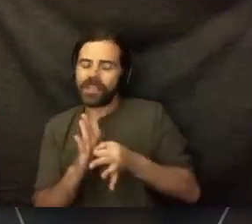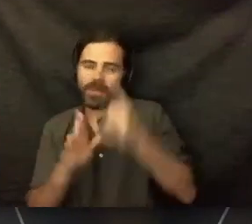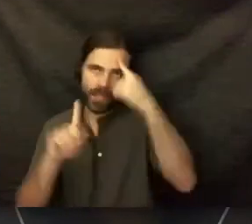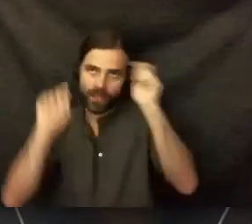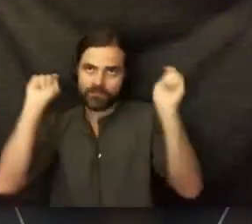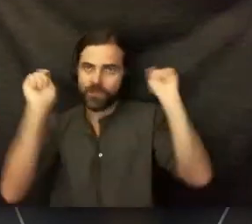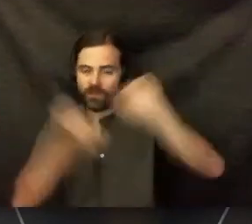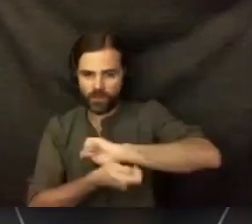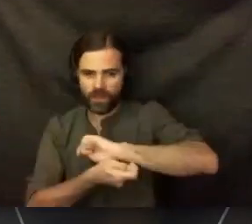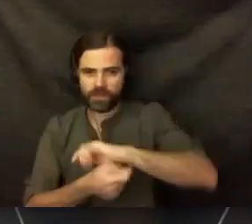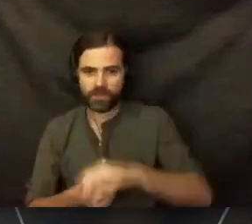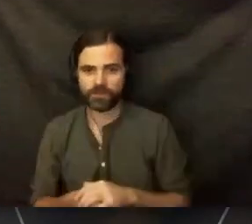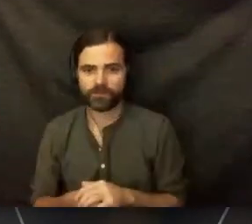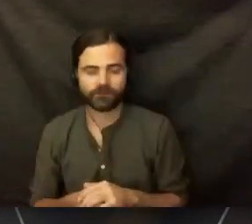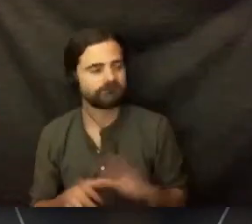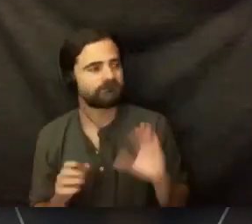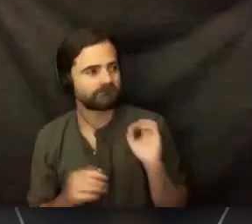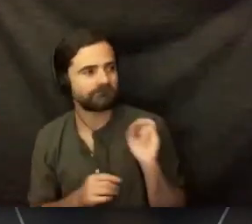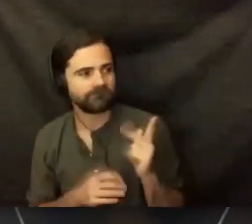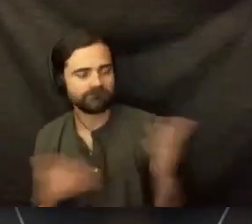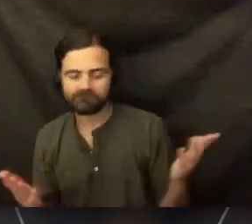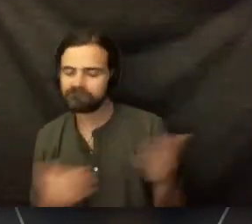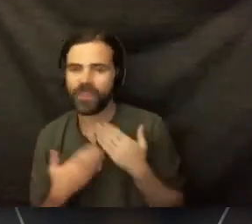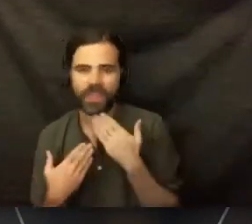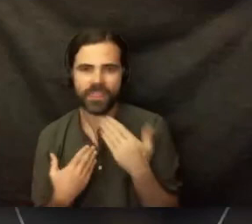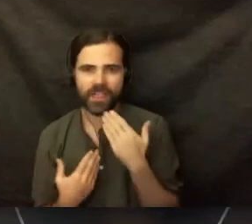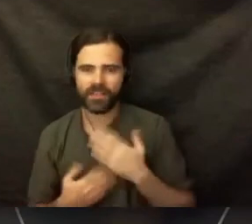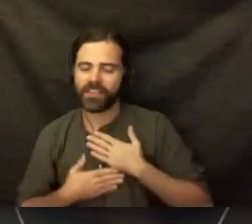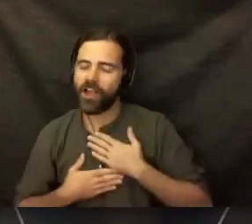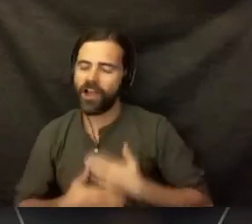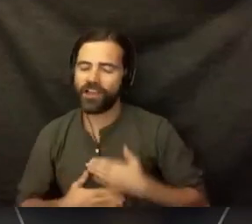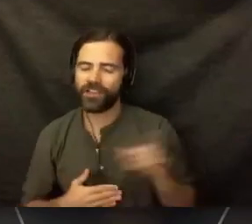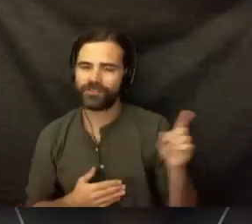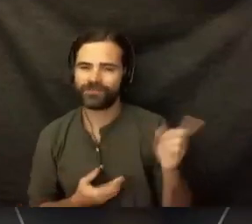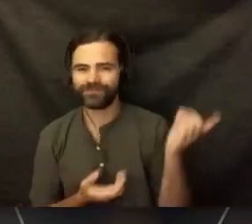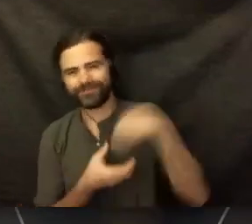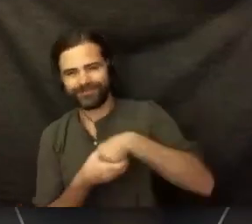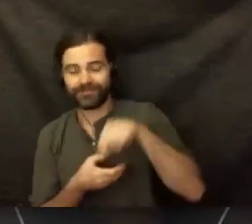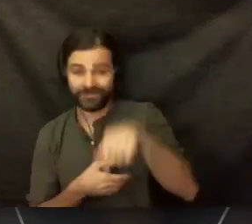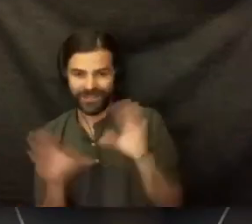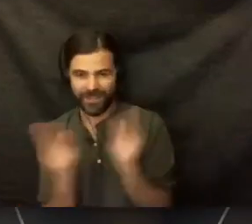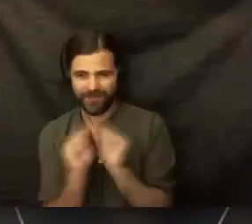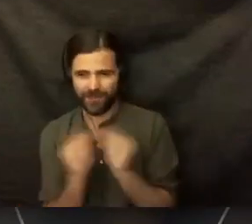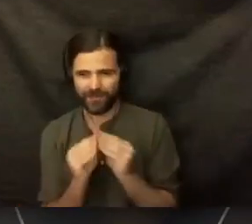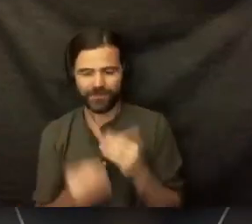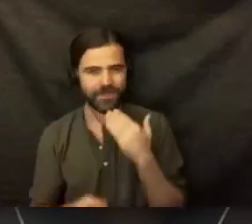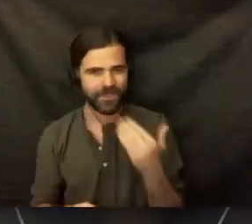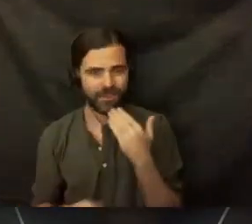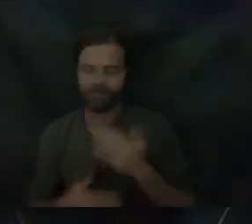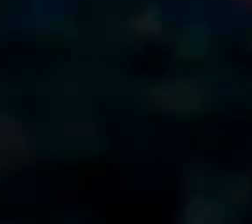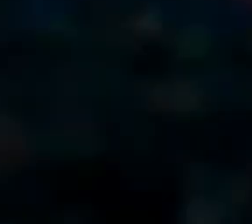thank you very much. It's been an honor to have you in our forum. Thank you. My absolute pleasure. Thank you for inviting me.